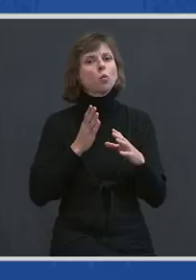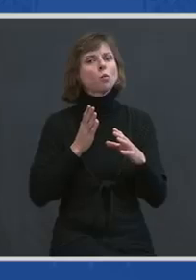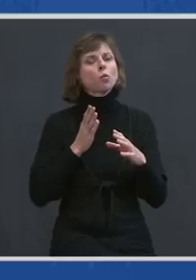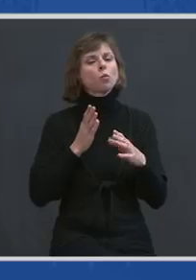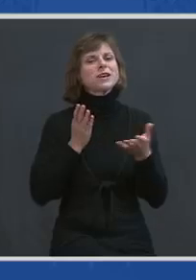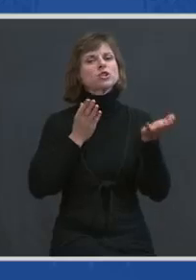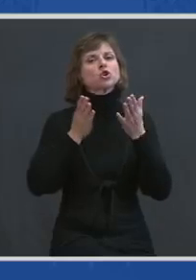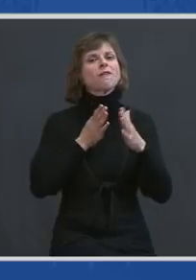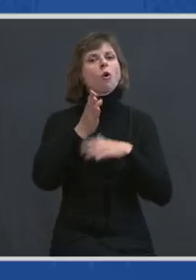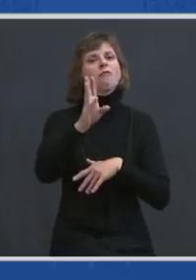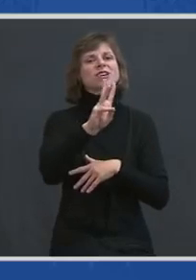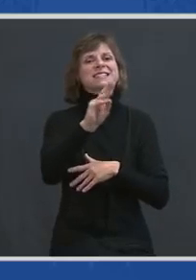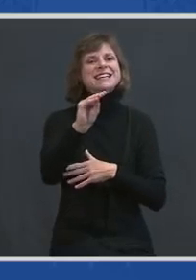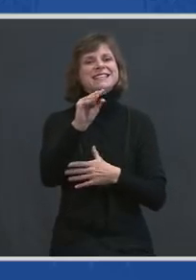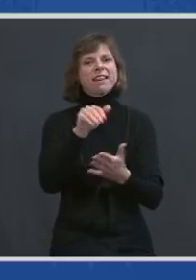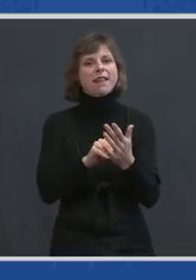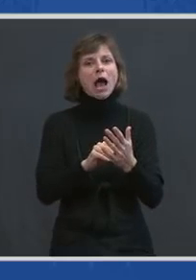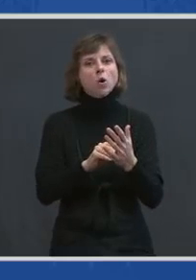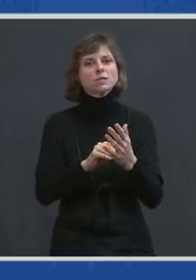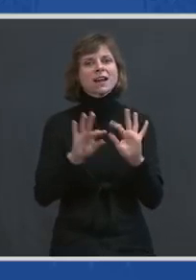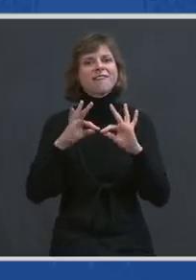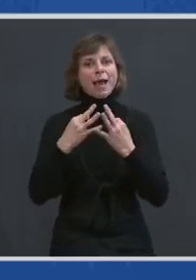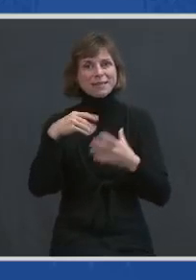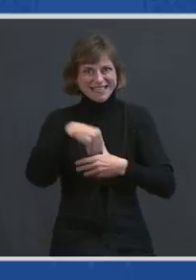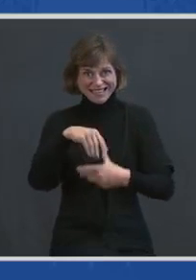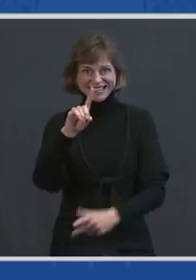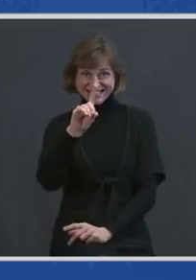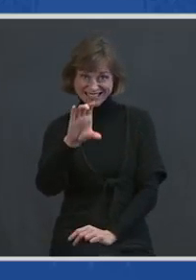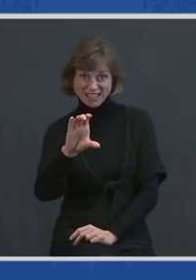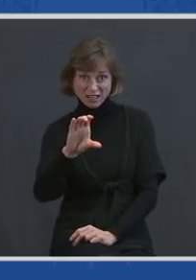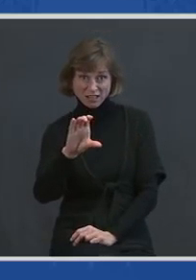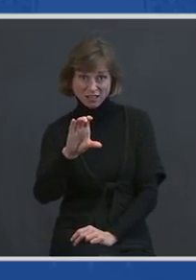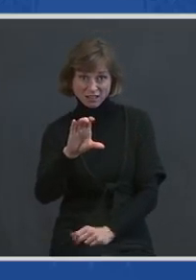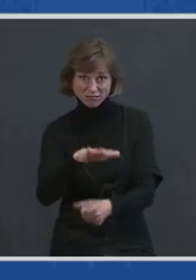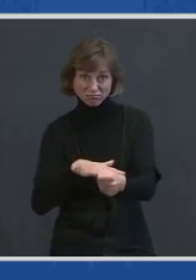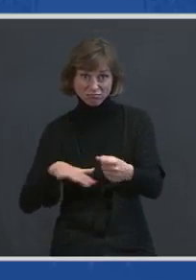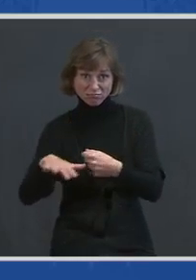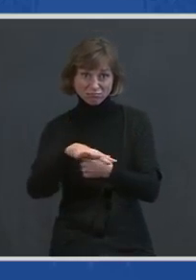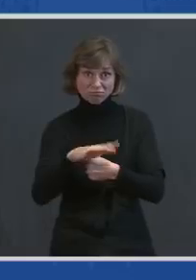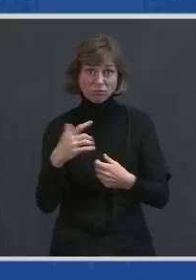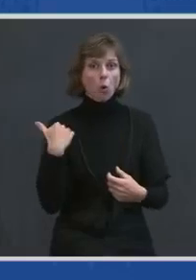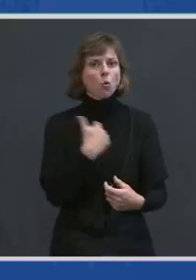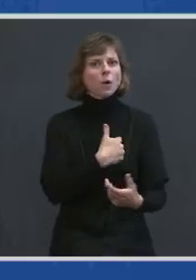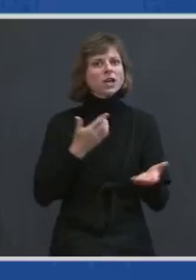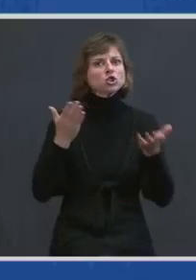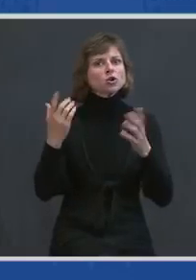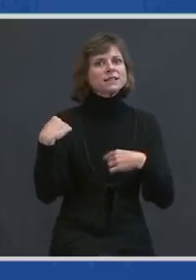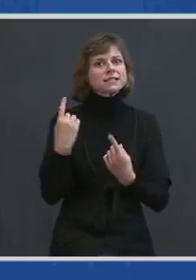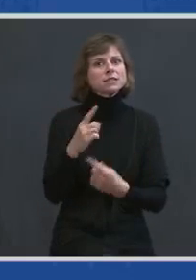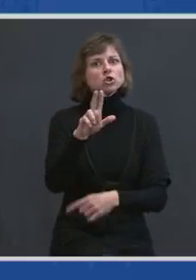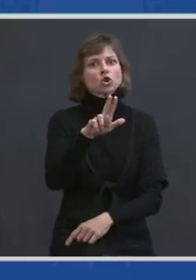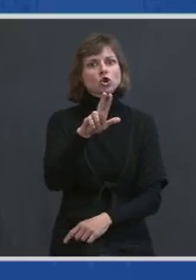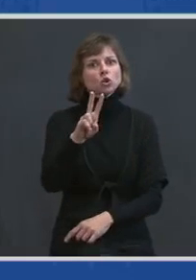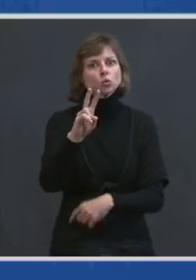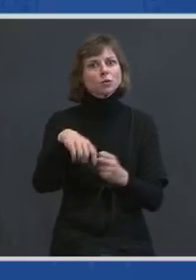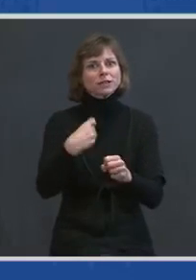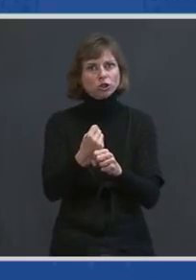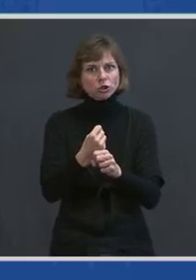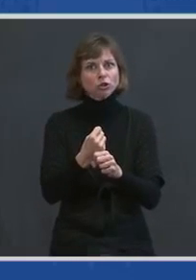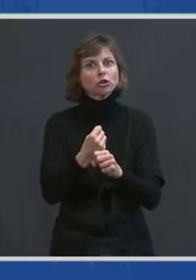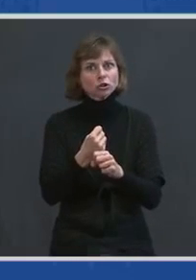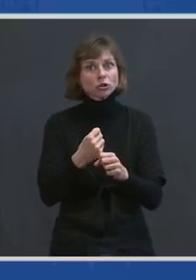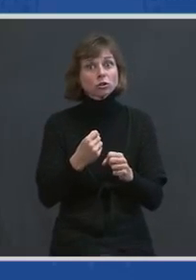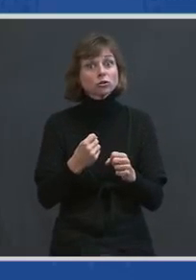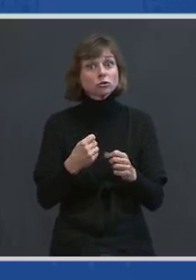60,000 families in the DC region. So we have been in service for 33 years. I've been with Mary Center for